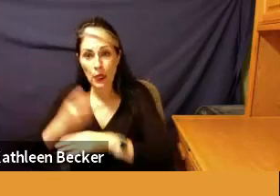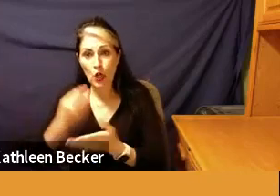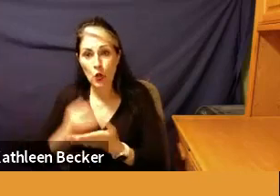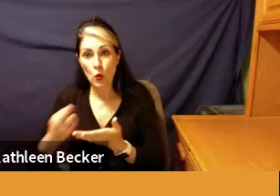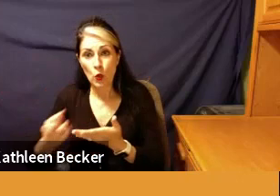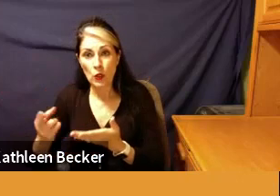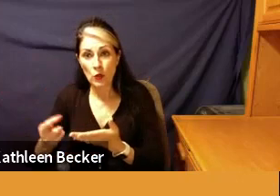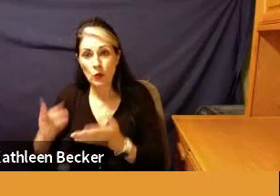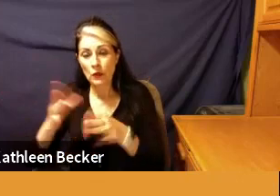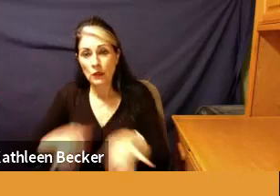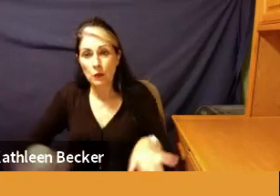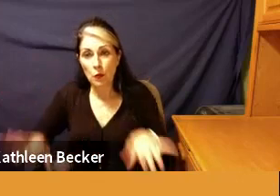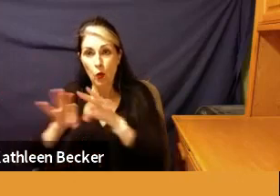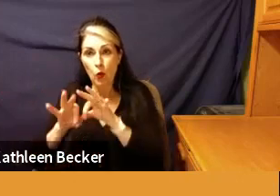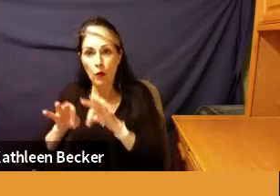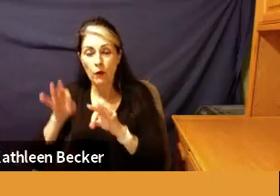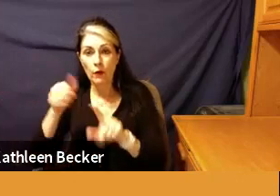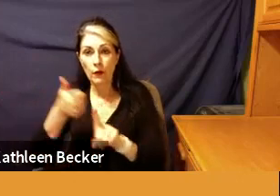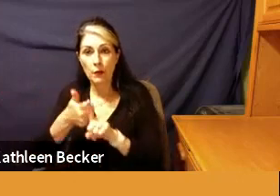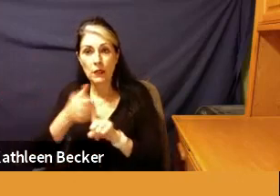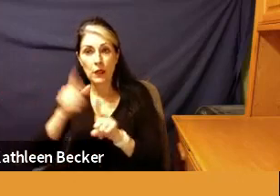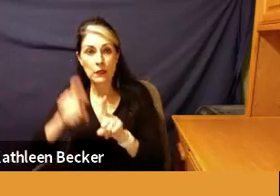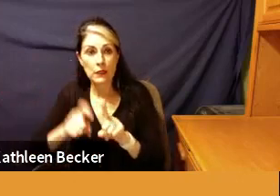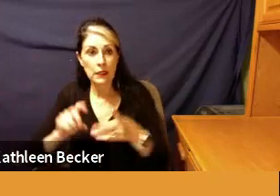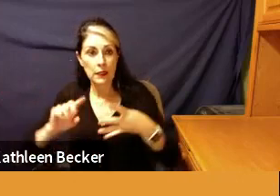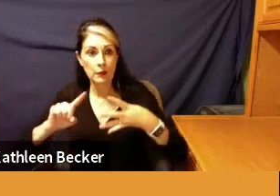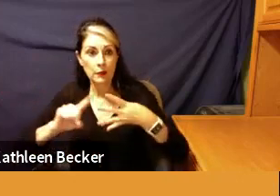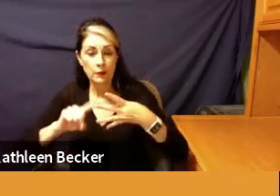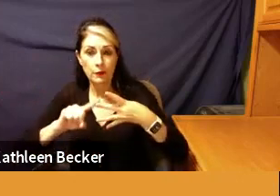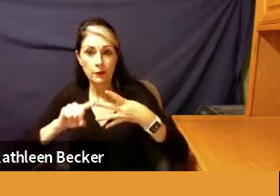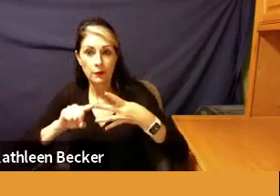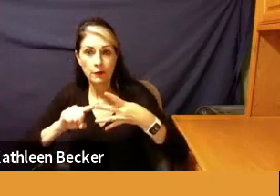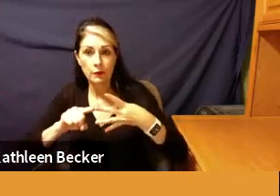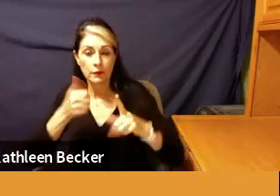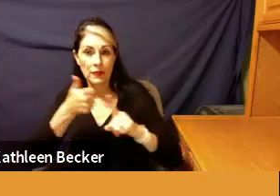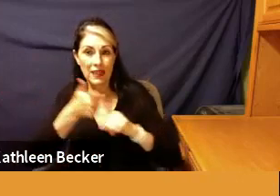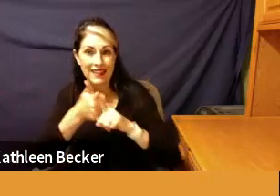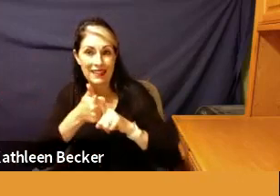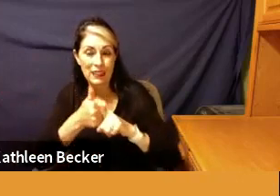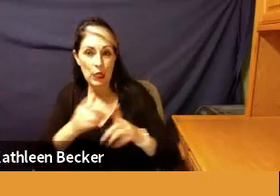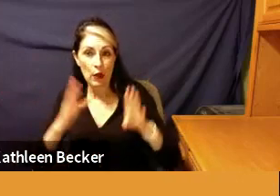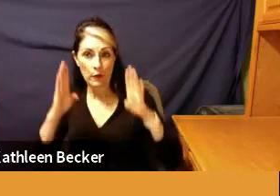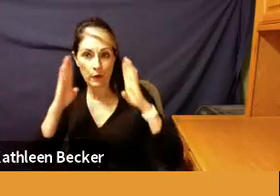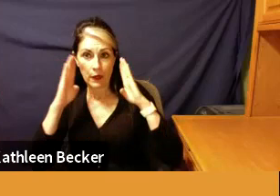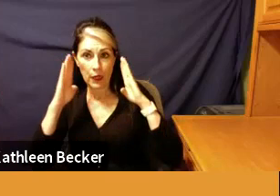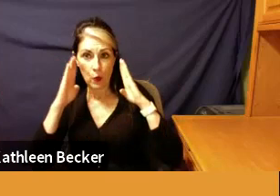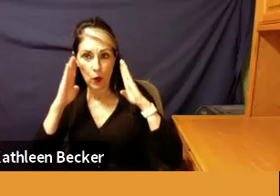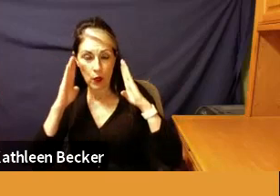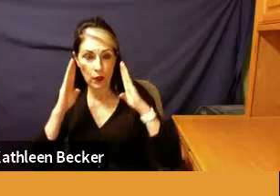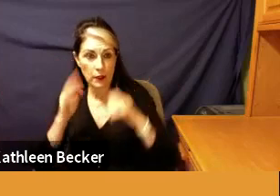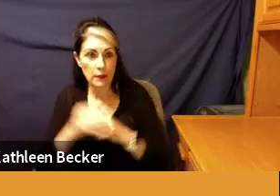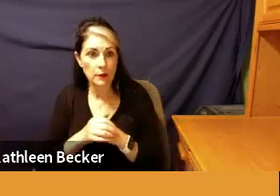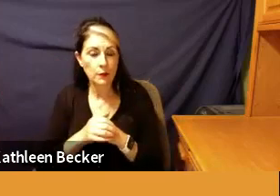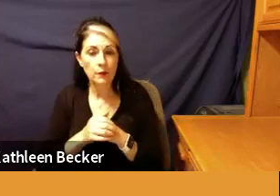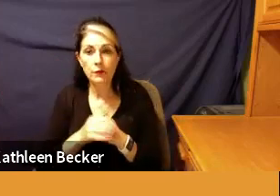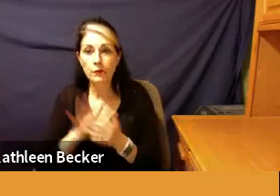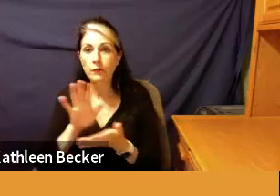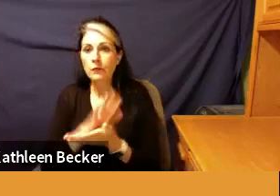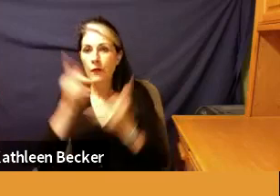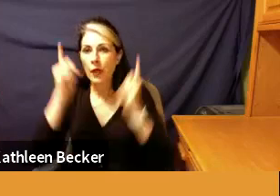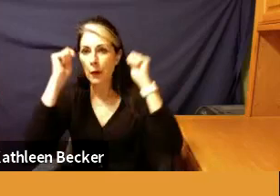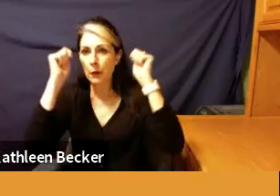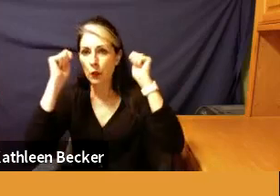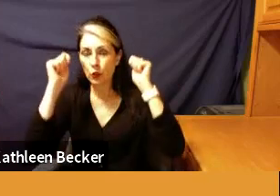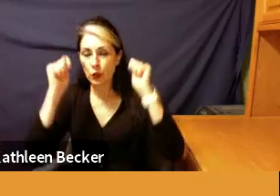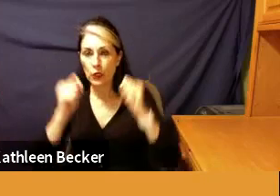that they need. The second skill that you would be teaching them with paper tutoring is self-awareness. They're going to